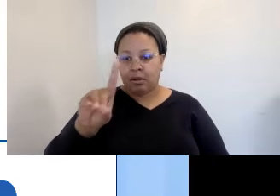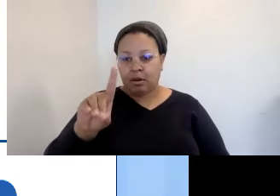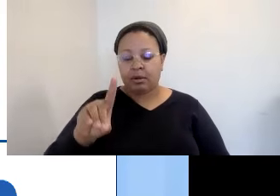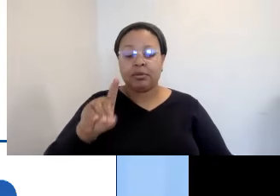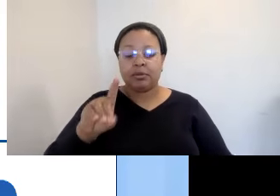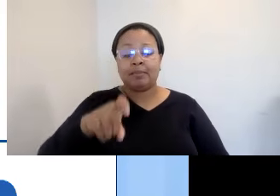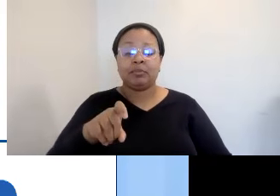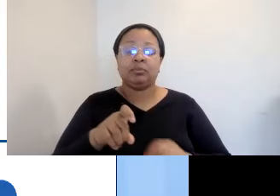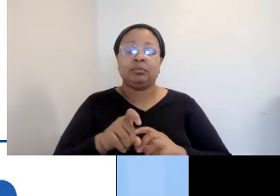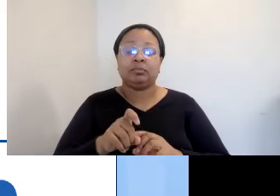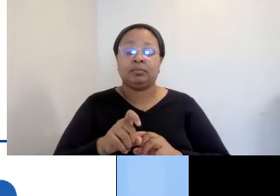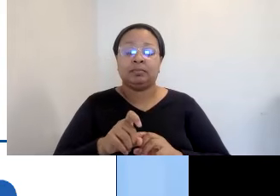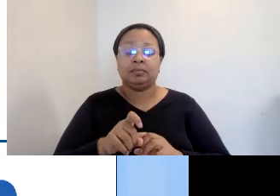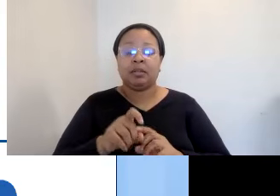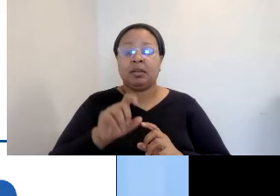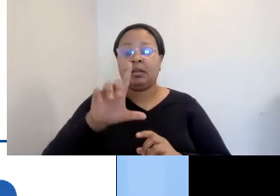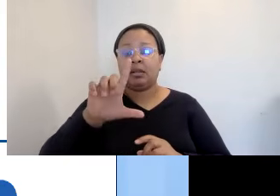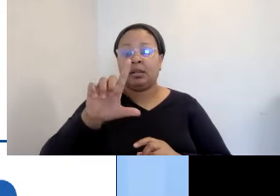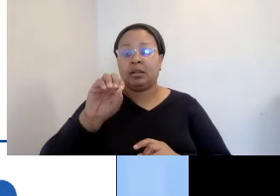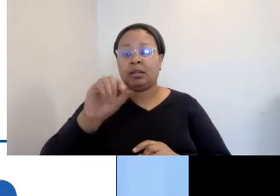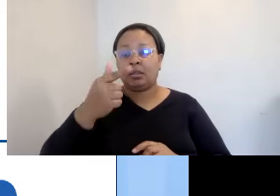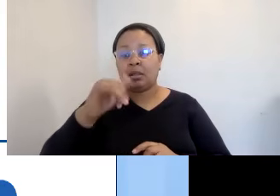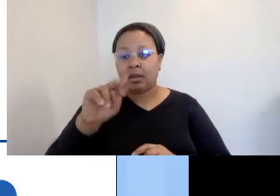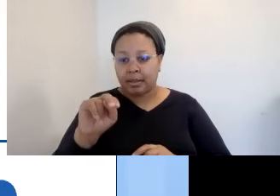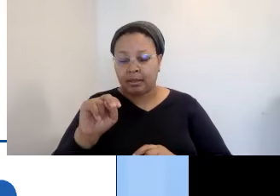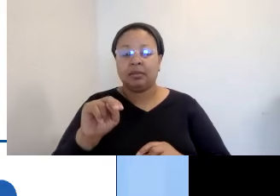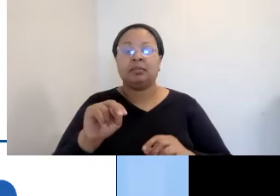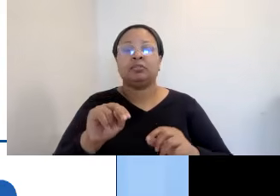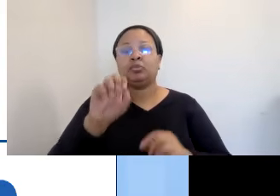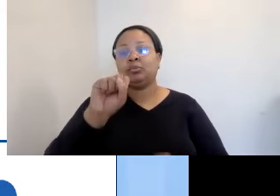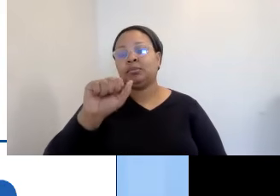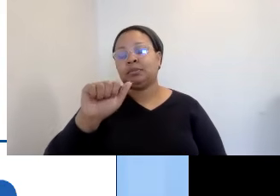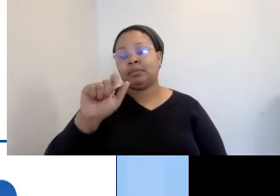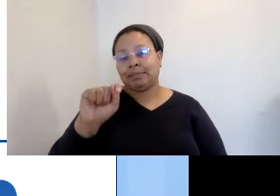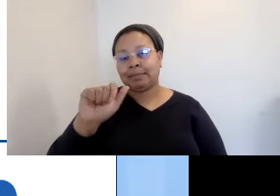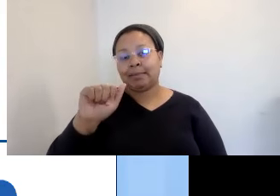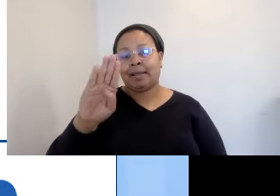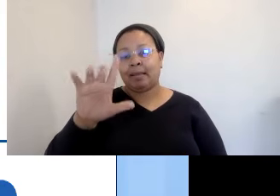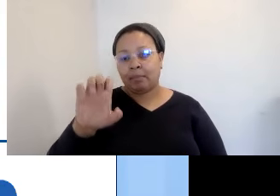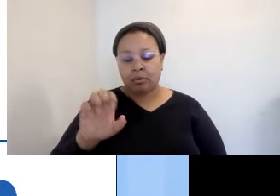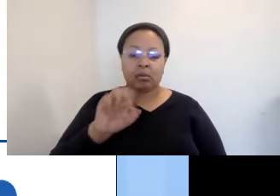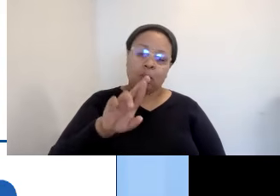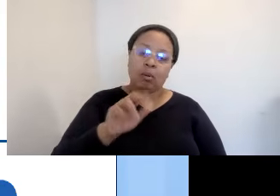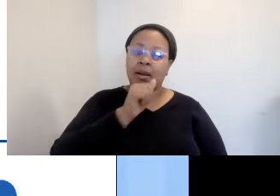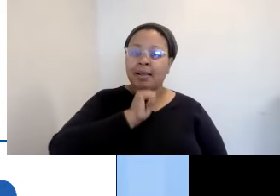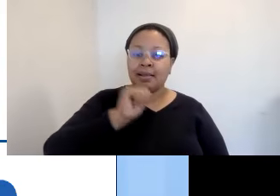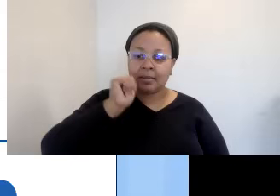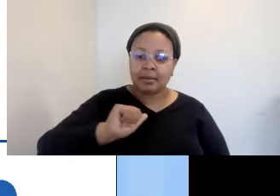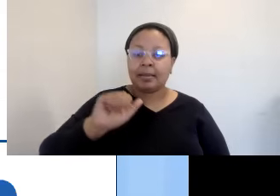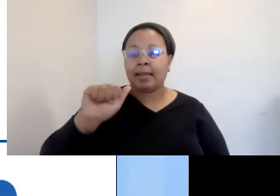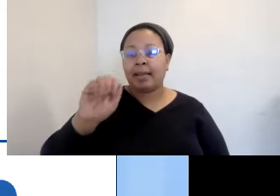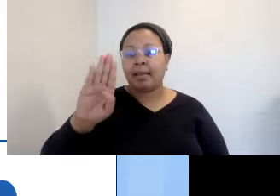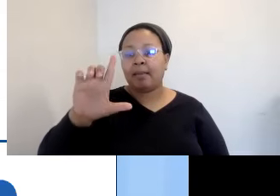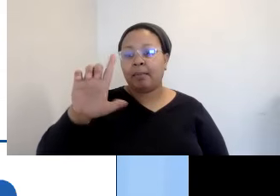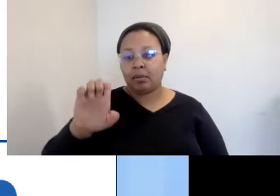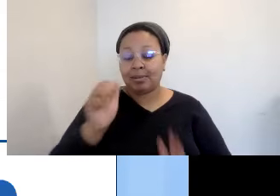onto your Stable account or AZ Able account website and actually move money from the